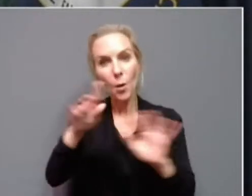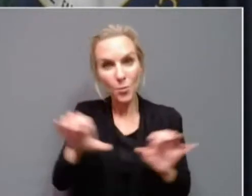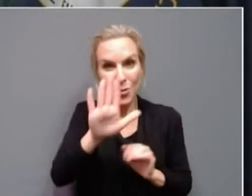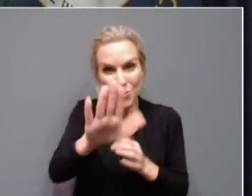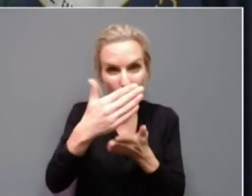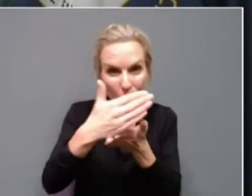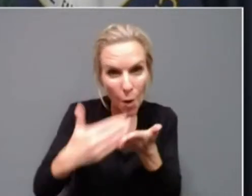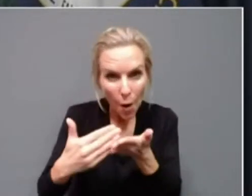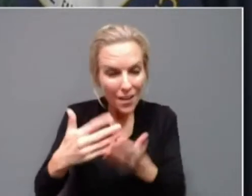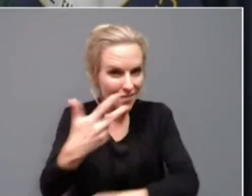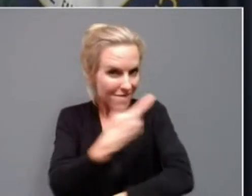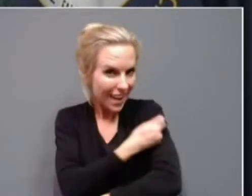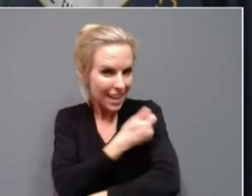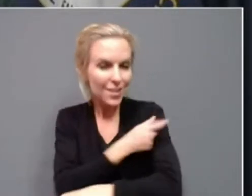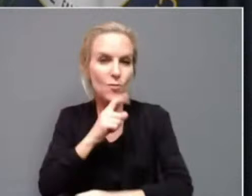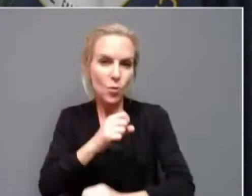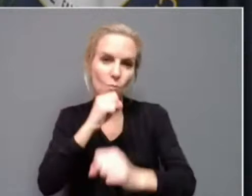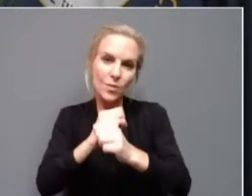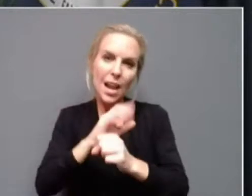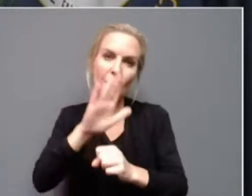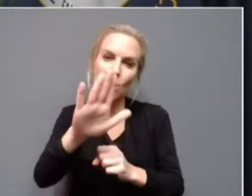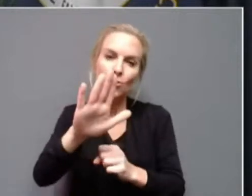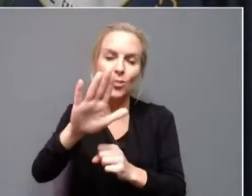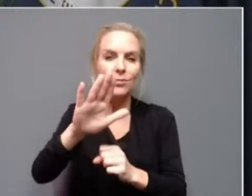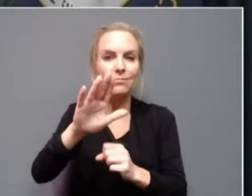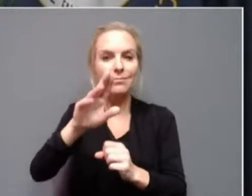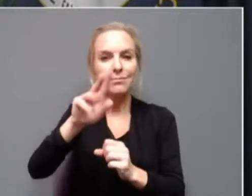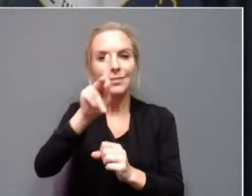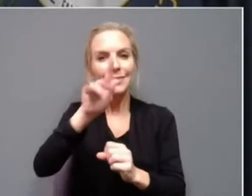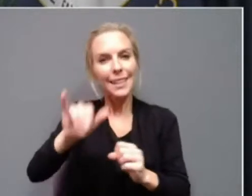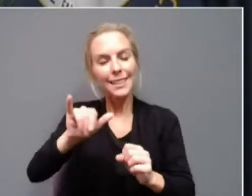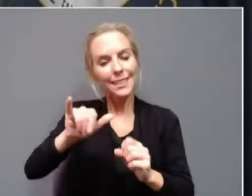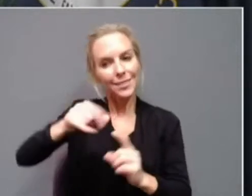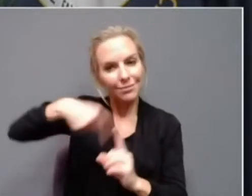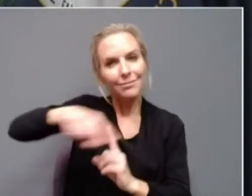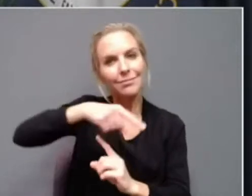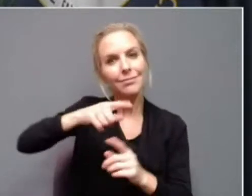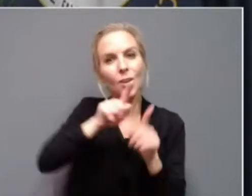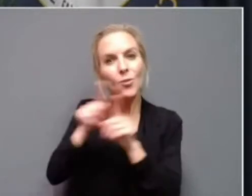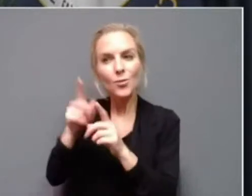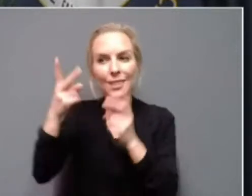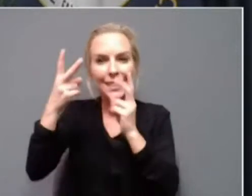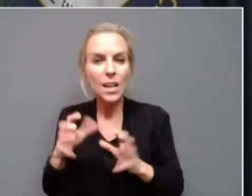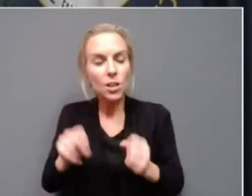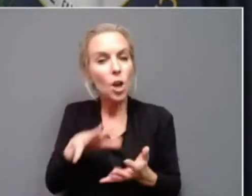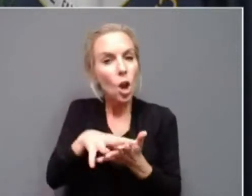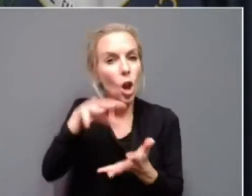to protect your fellow Kentuckians and our guests, you can learn more by visiting